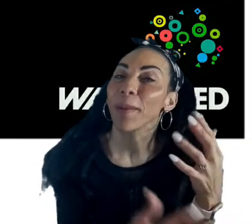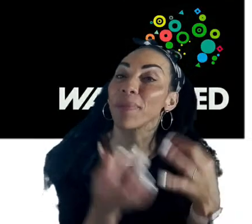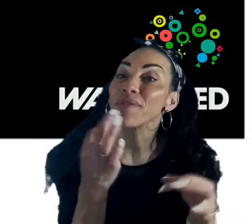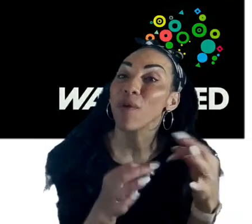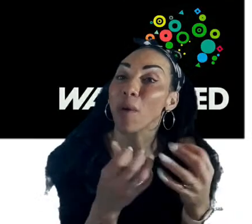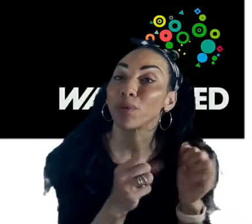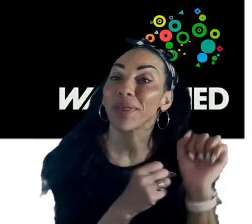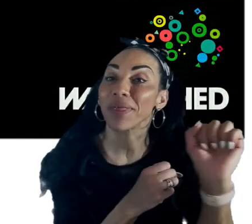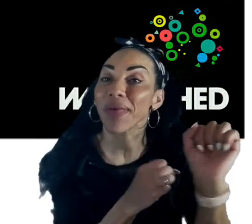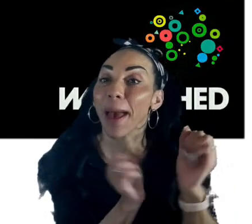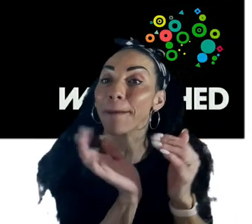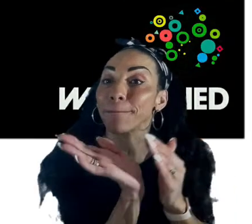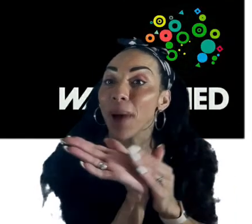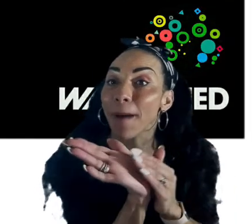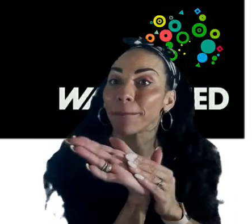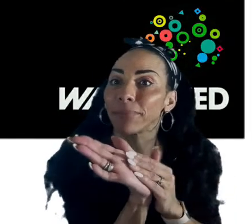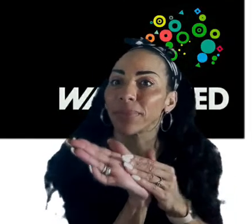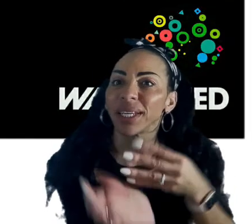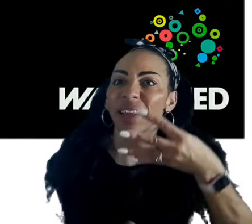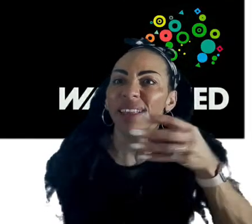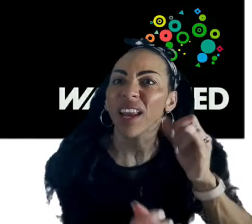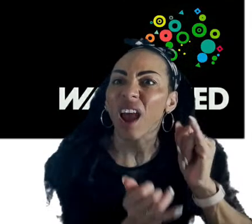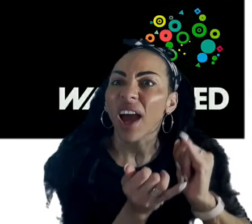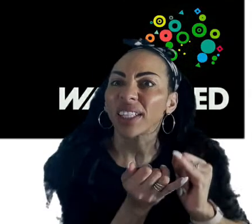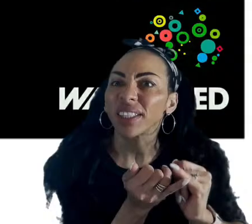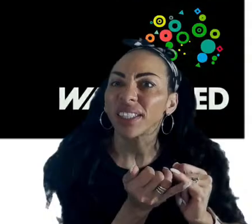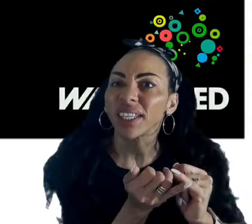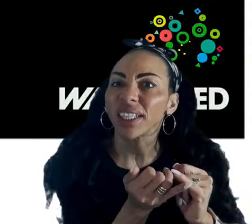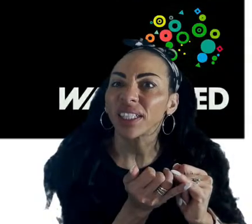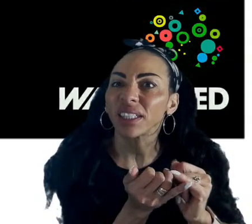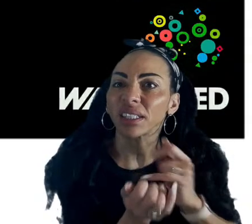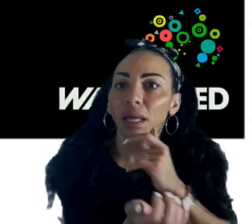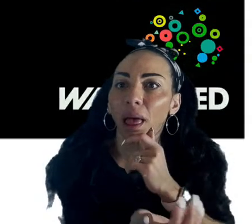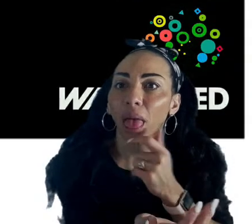in the 90s. So there you